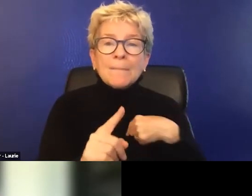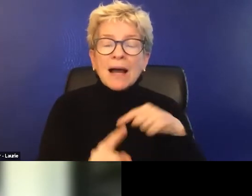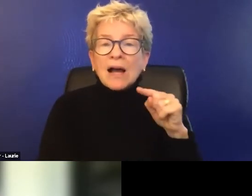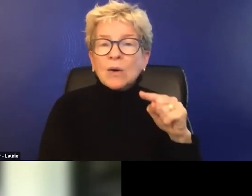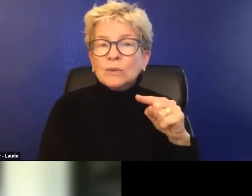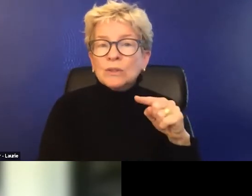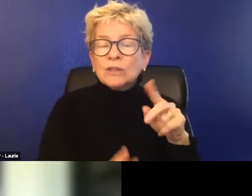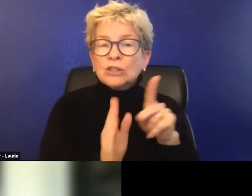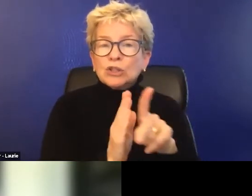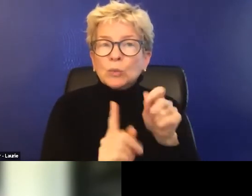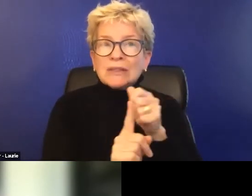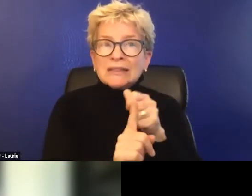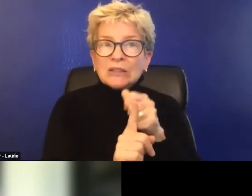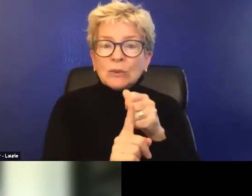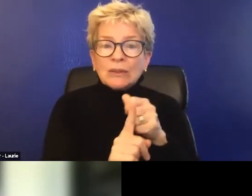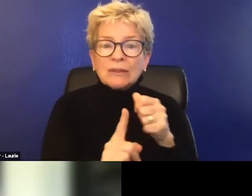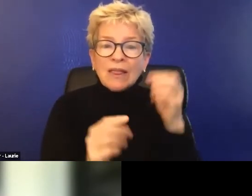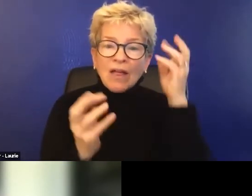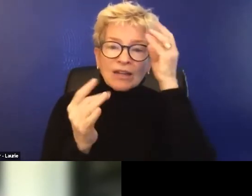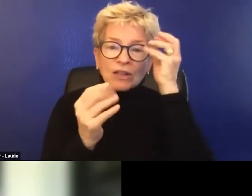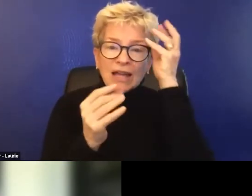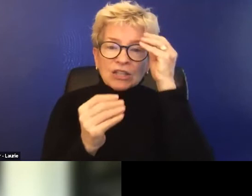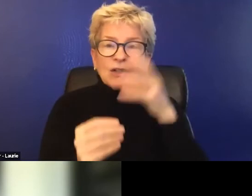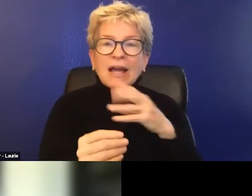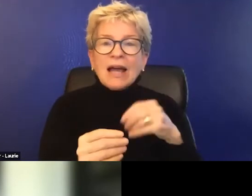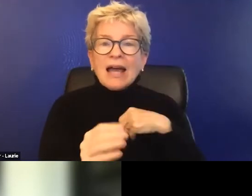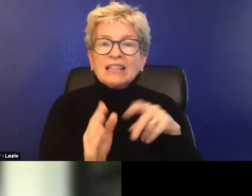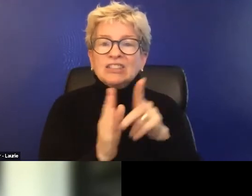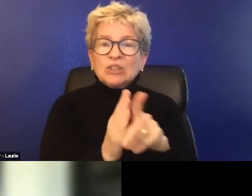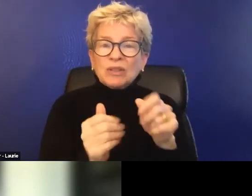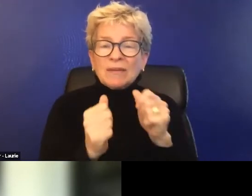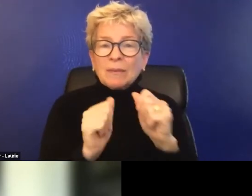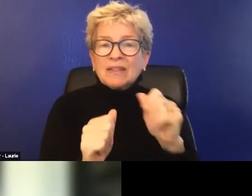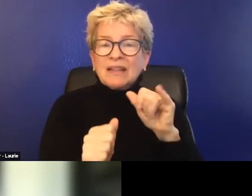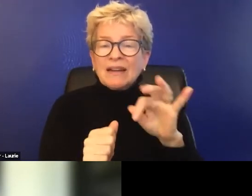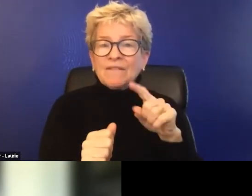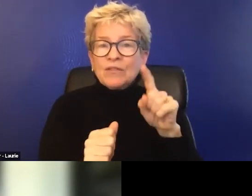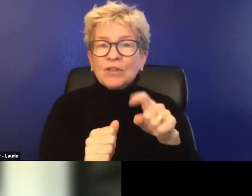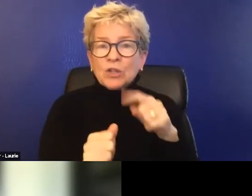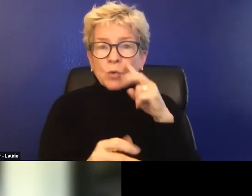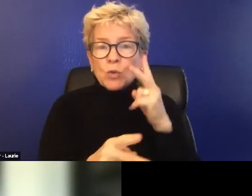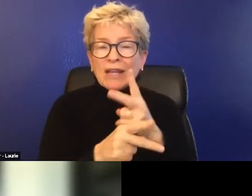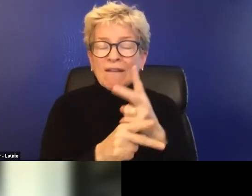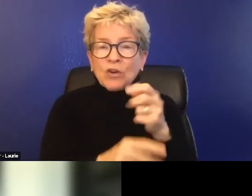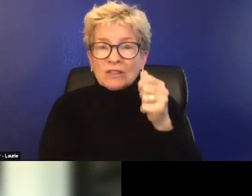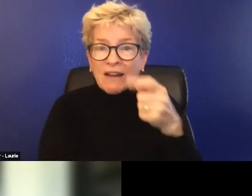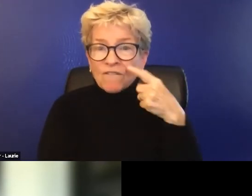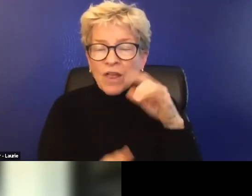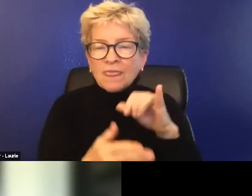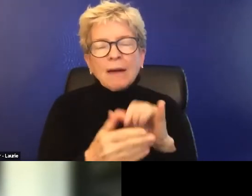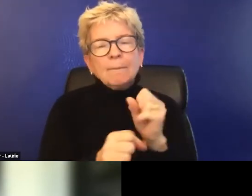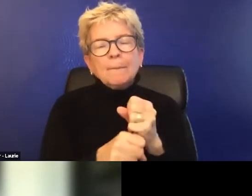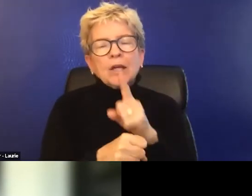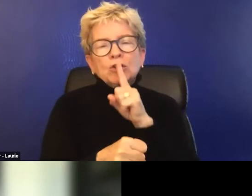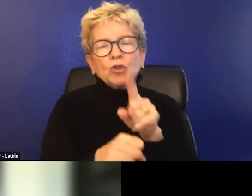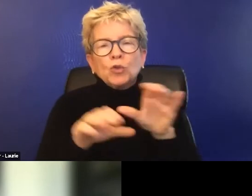and suicide attempts. So if that is something that you'll need to take care of yourself for, make sure that you do that during my